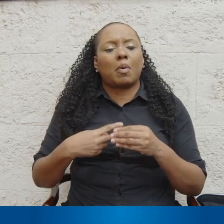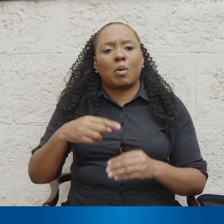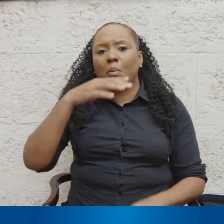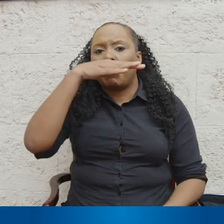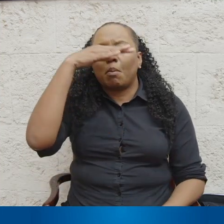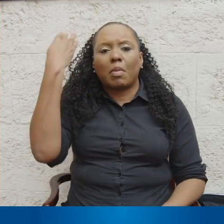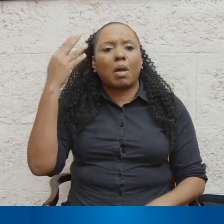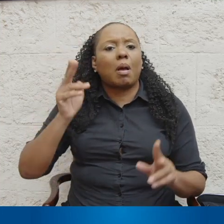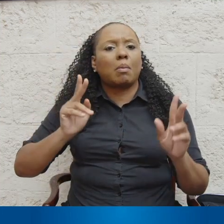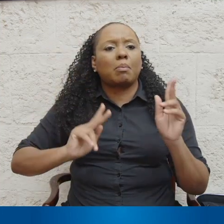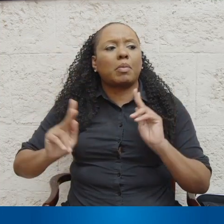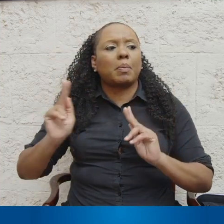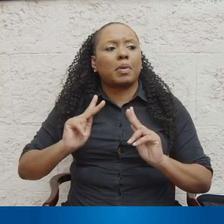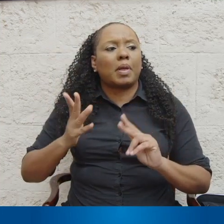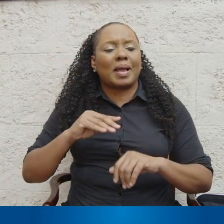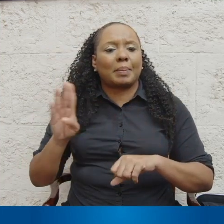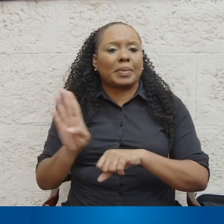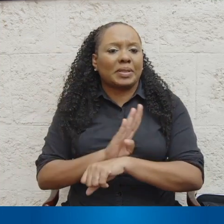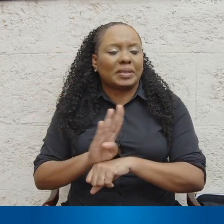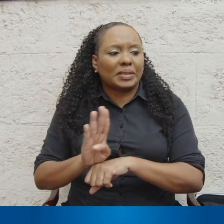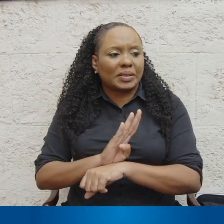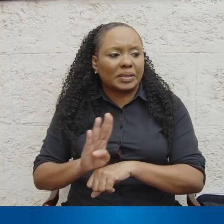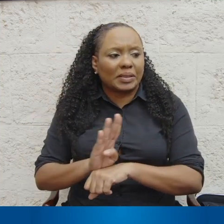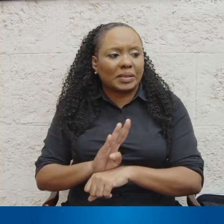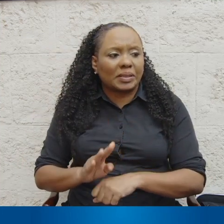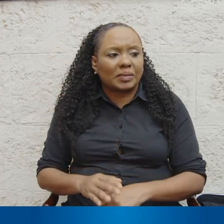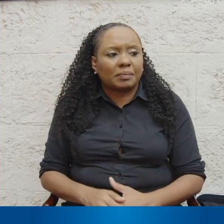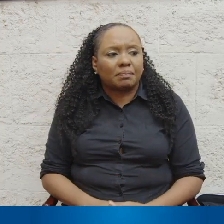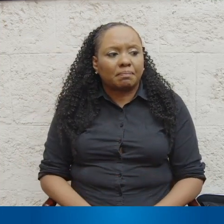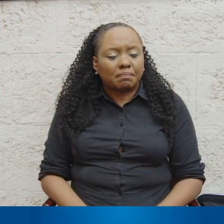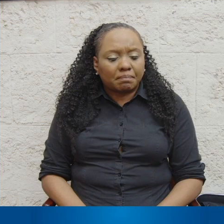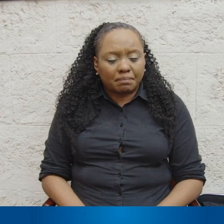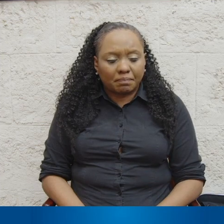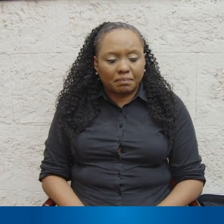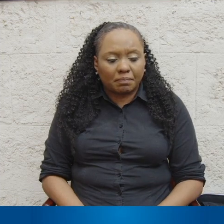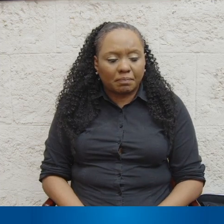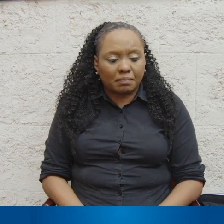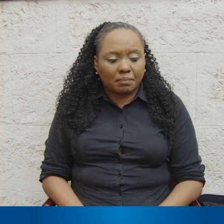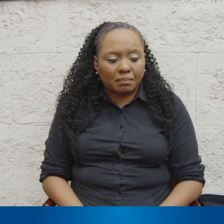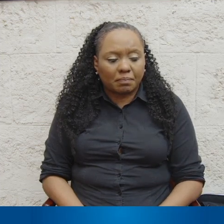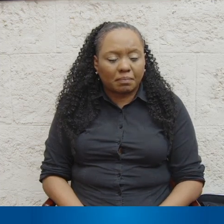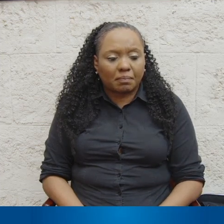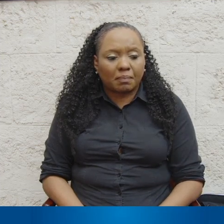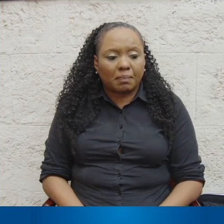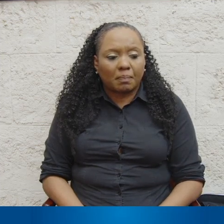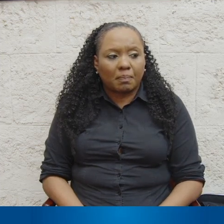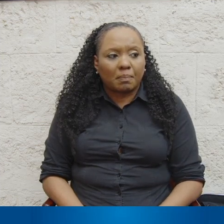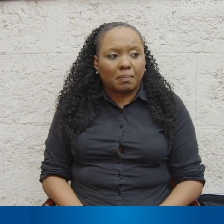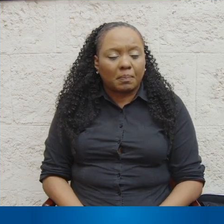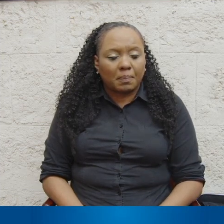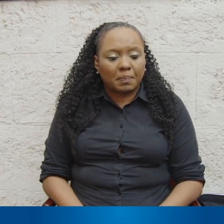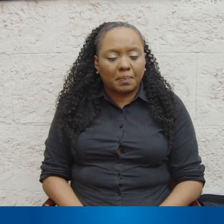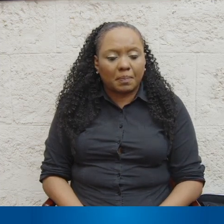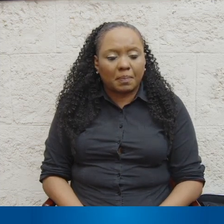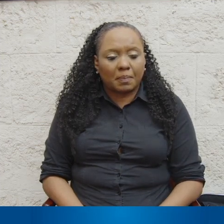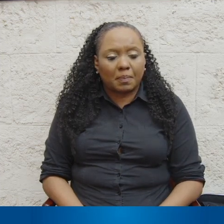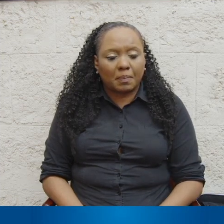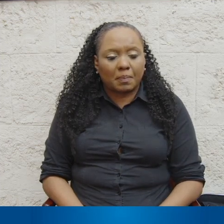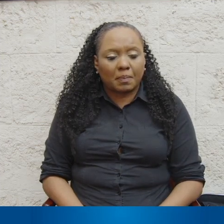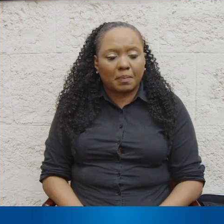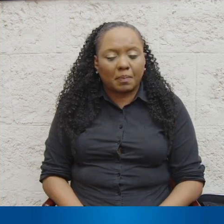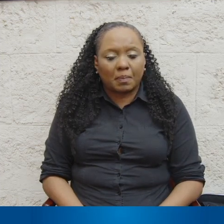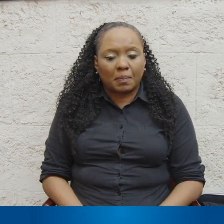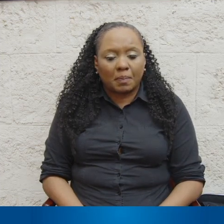was having a conversation with several artists that are based down at the Pelican Arts and Craft Village yesterday who were just basically